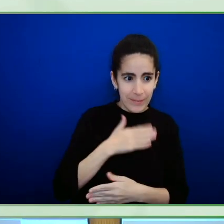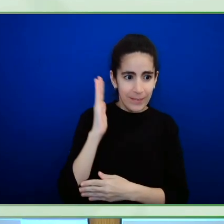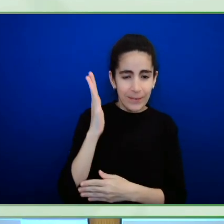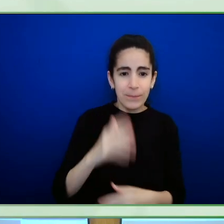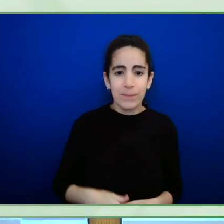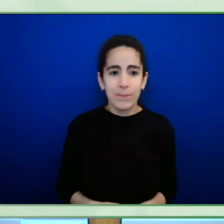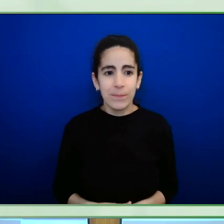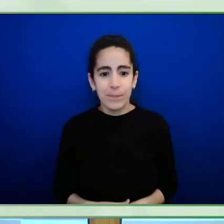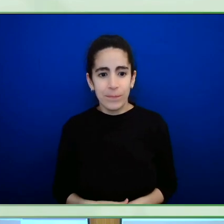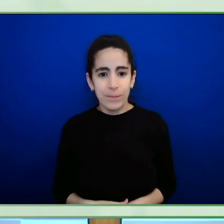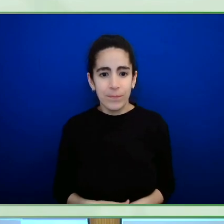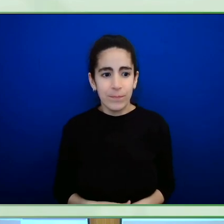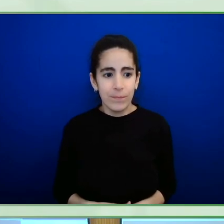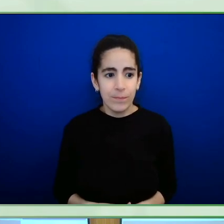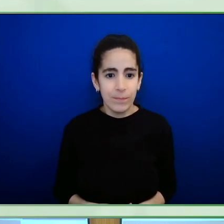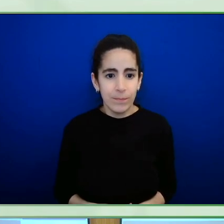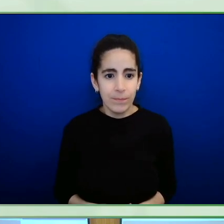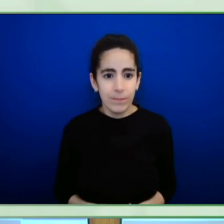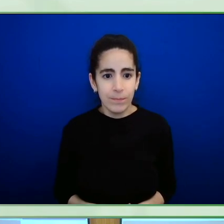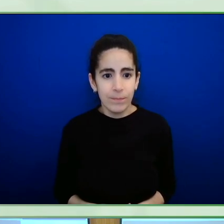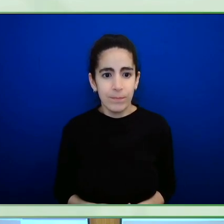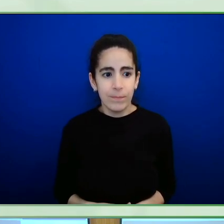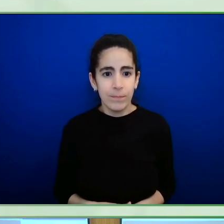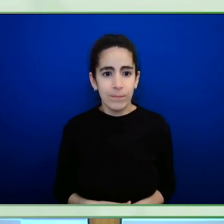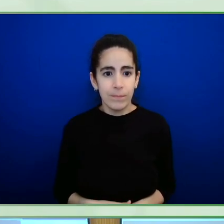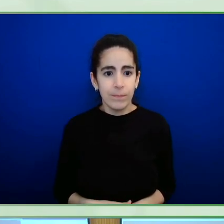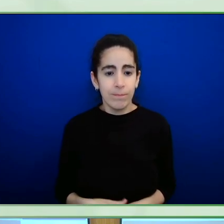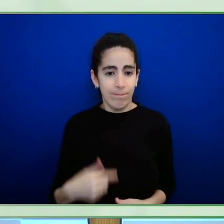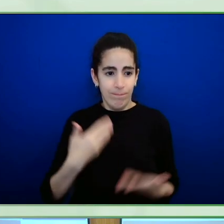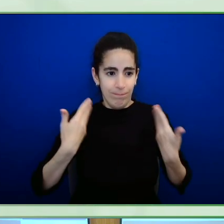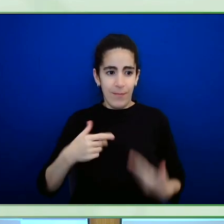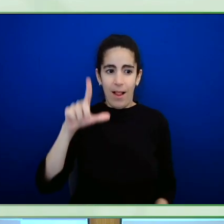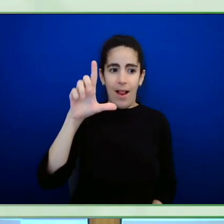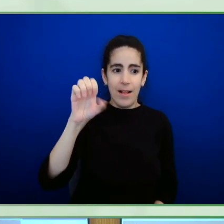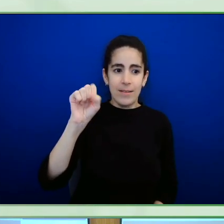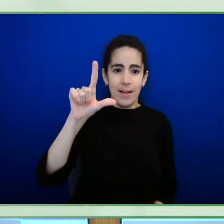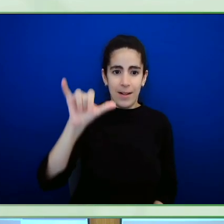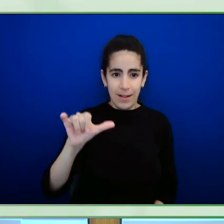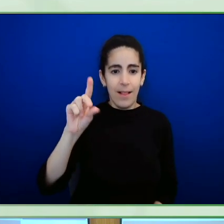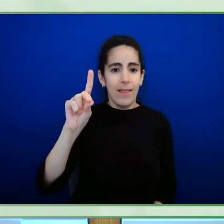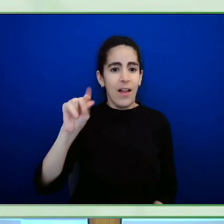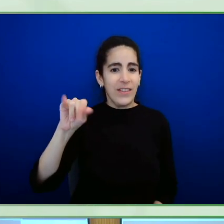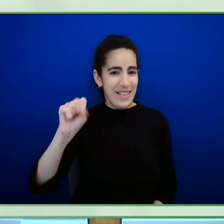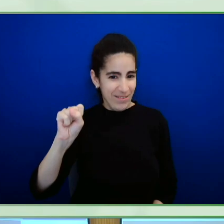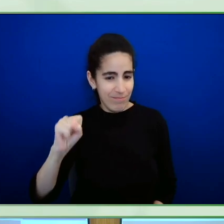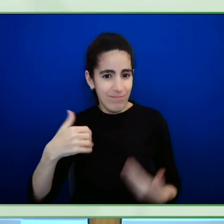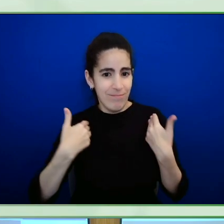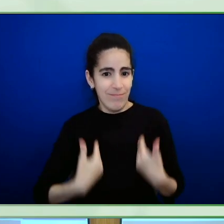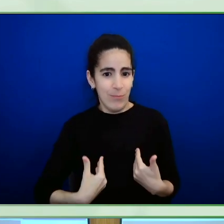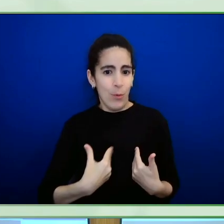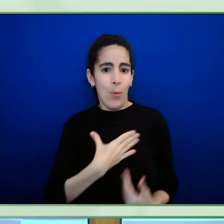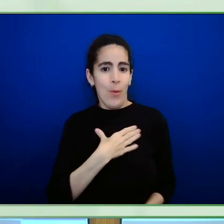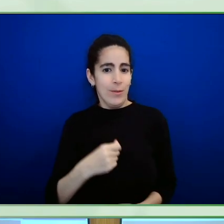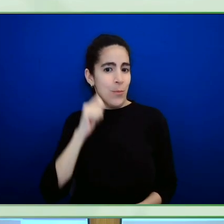Okay. So, I'm Leslie Davis, and I am a white woman of